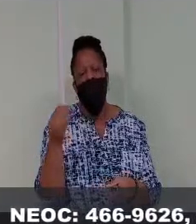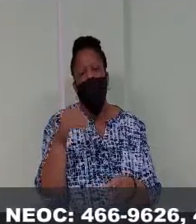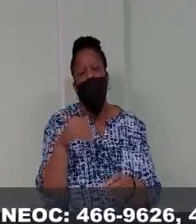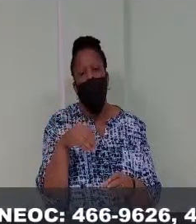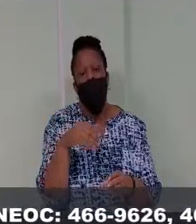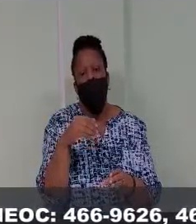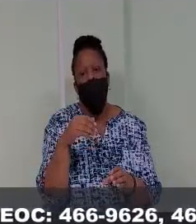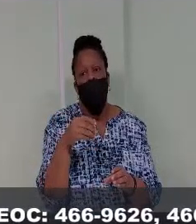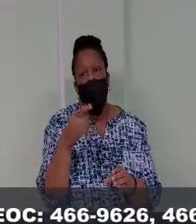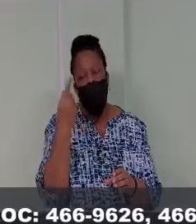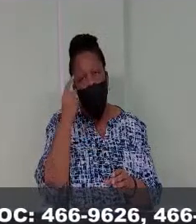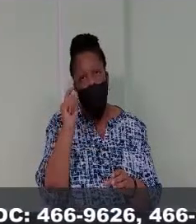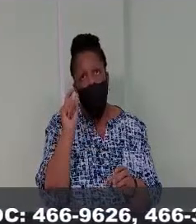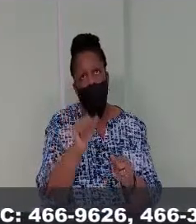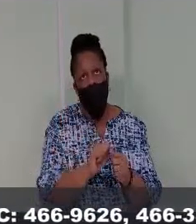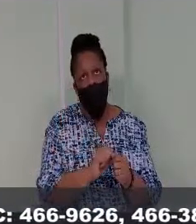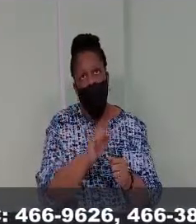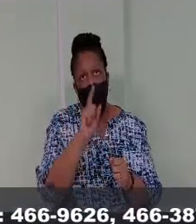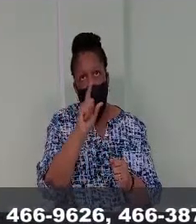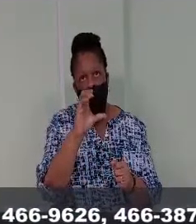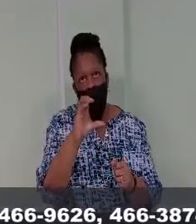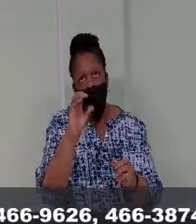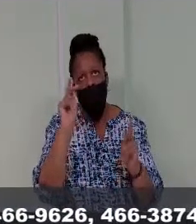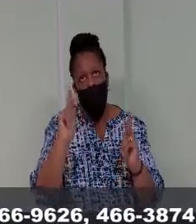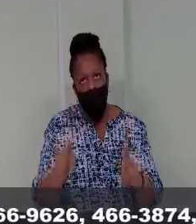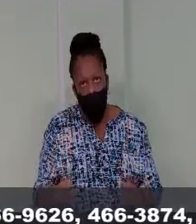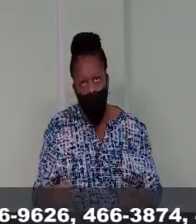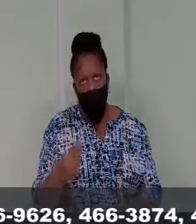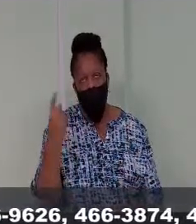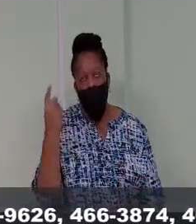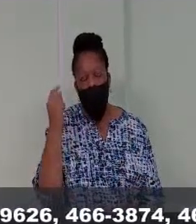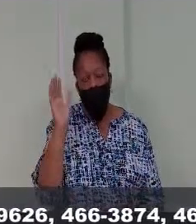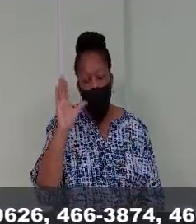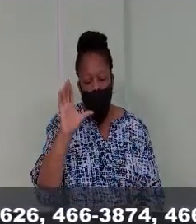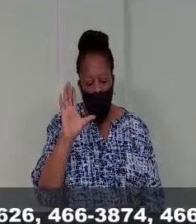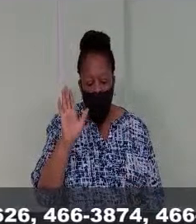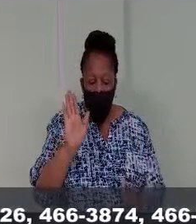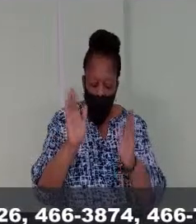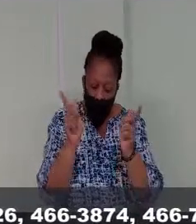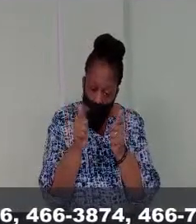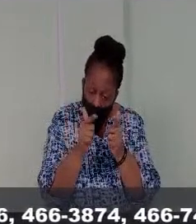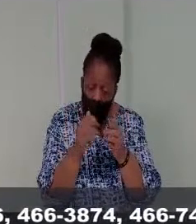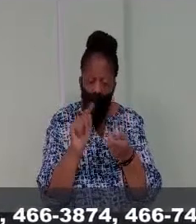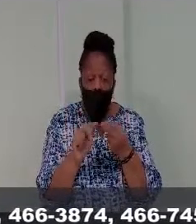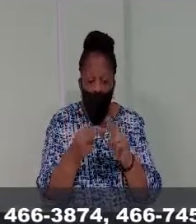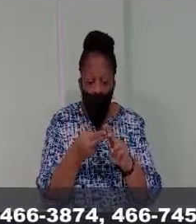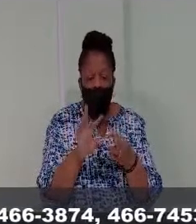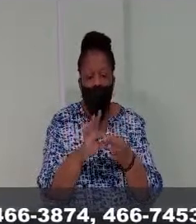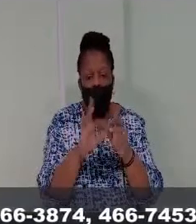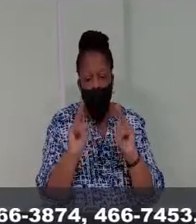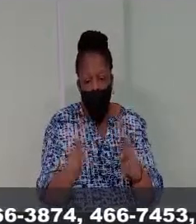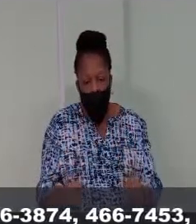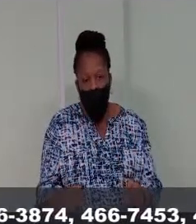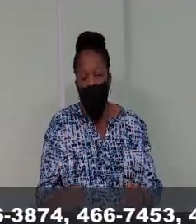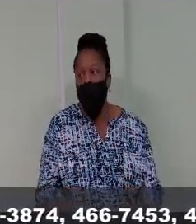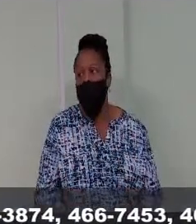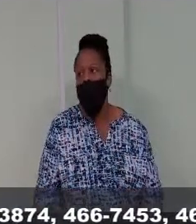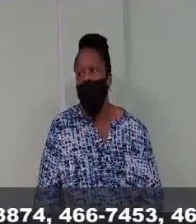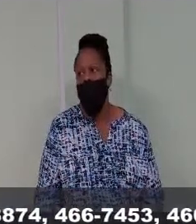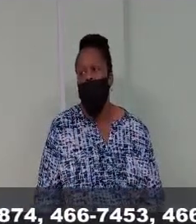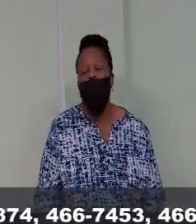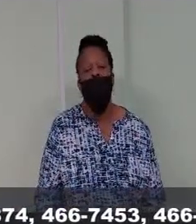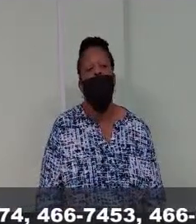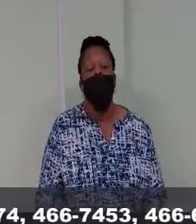days. And so that inclusion criterion would exclude a number of